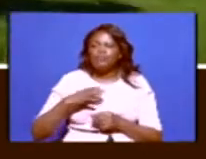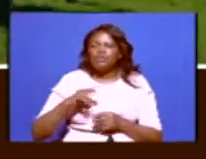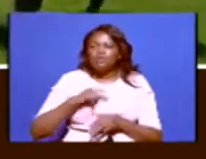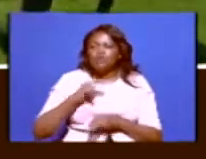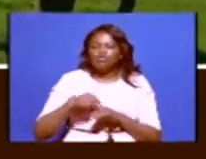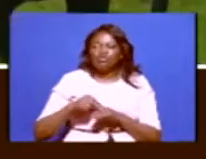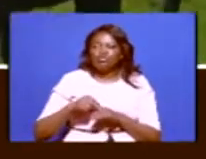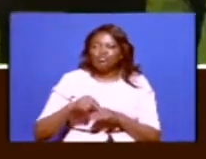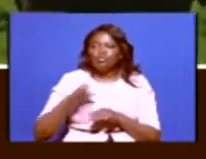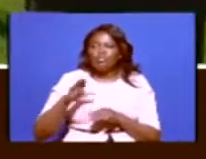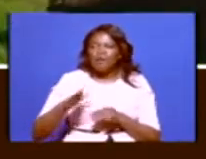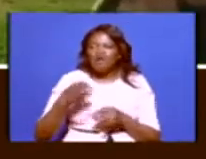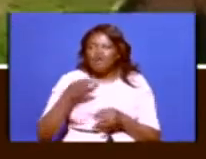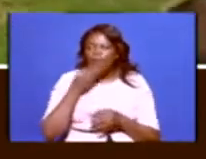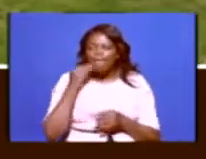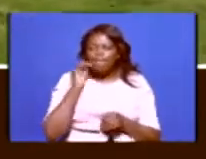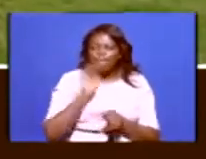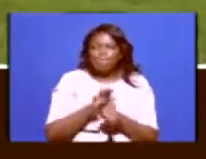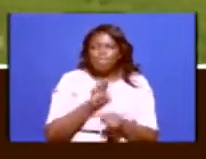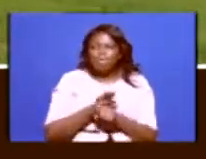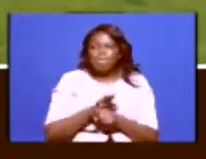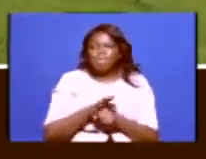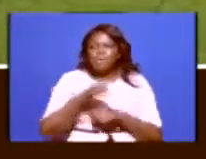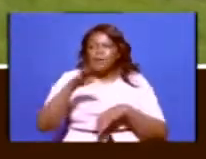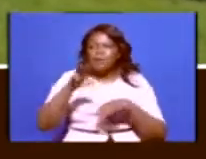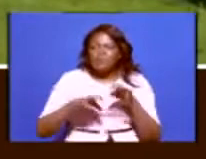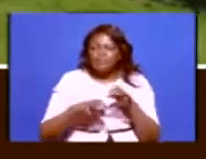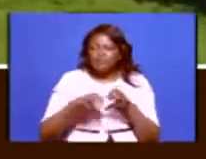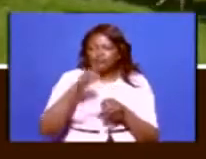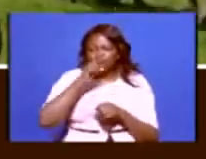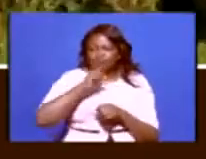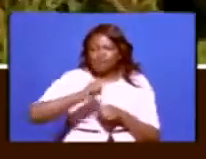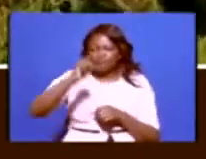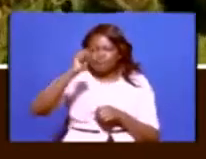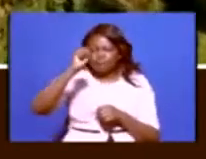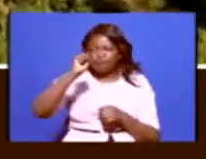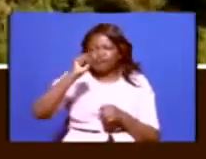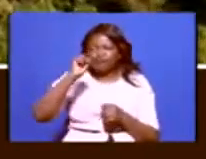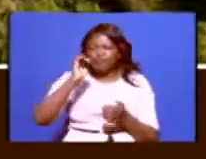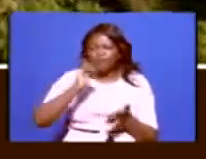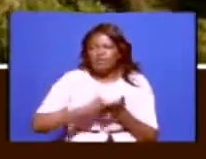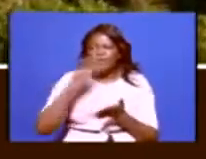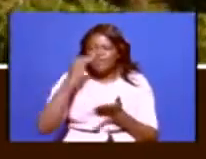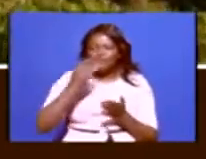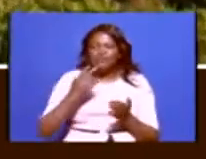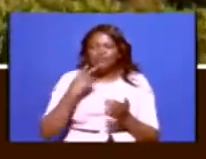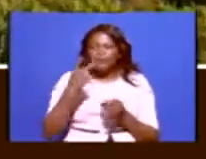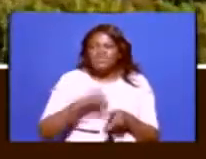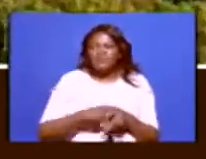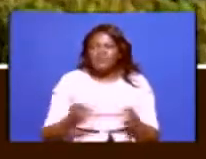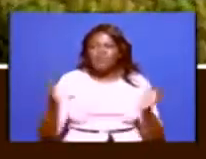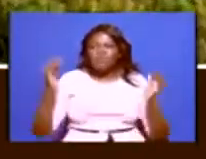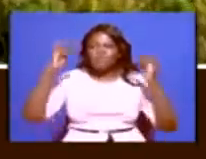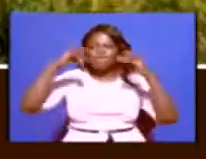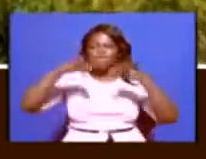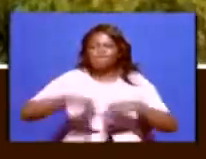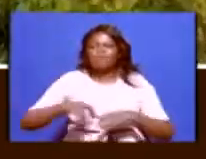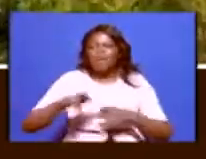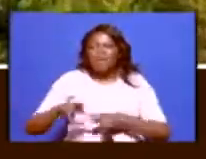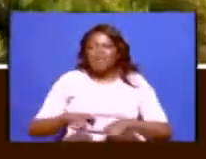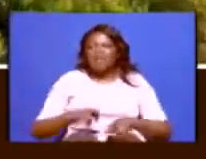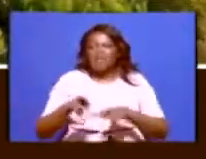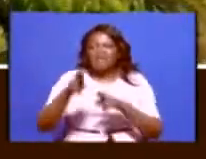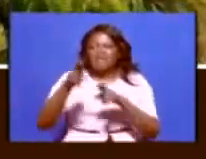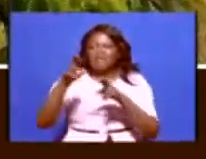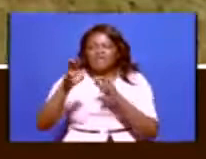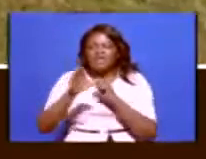is home to herds of elephants, incredibly pleasant to watch, especially when they converge at the Wasinyiro River in the late mornings to